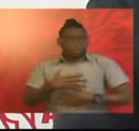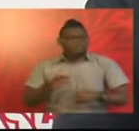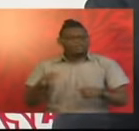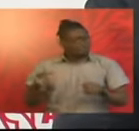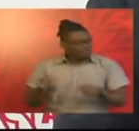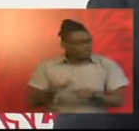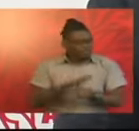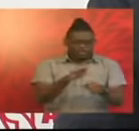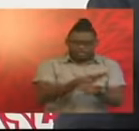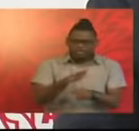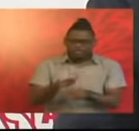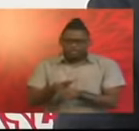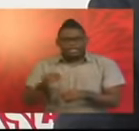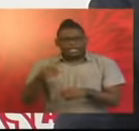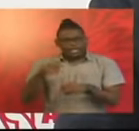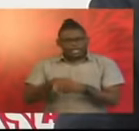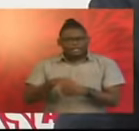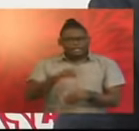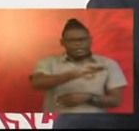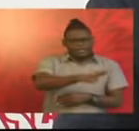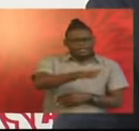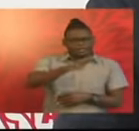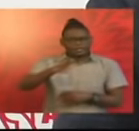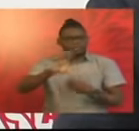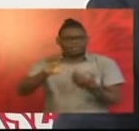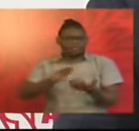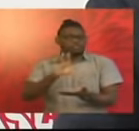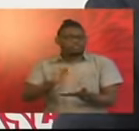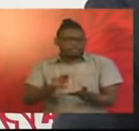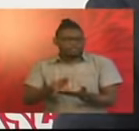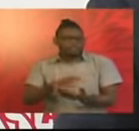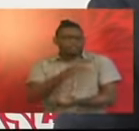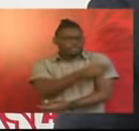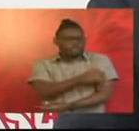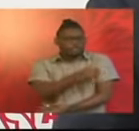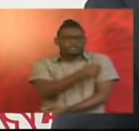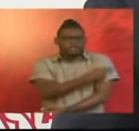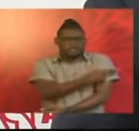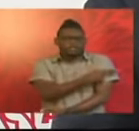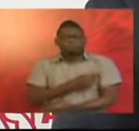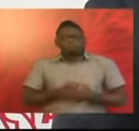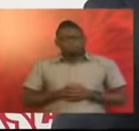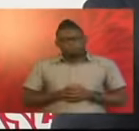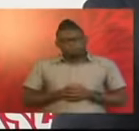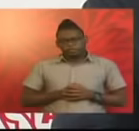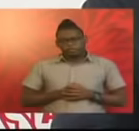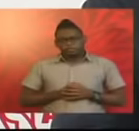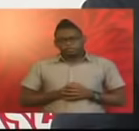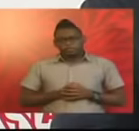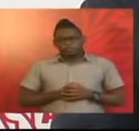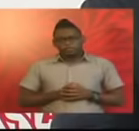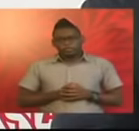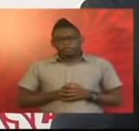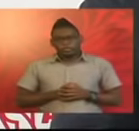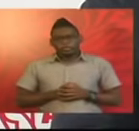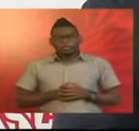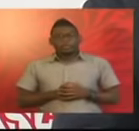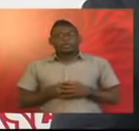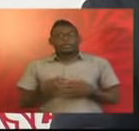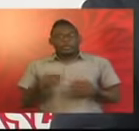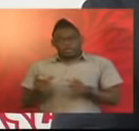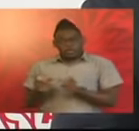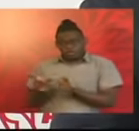It's Preview Checkup NCRHA. Those are for our quarantine patients within the NCRG, and that